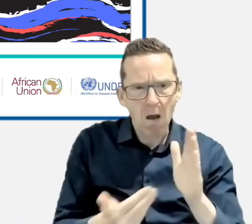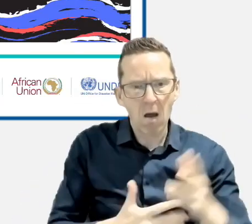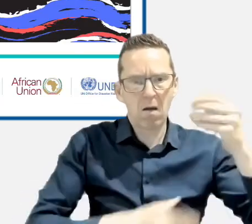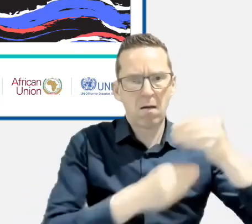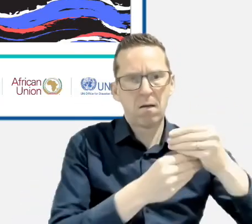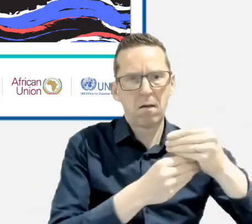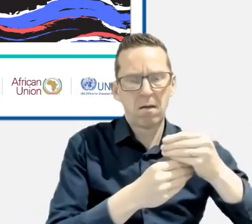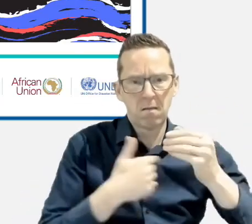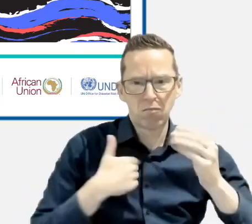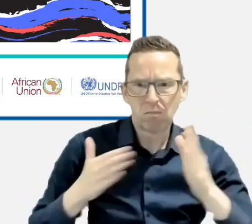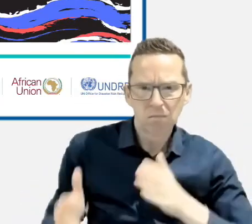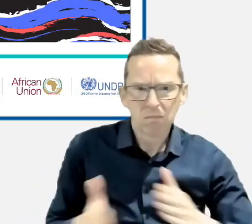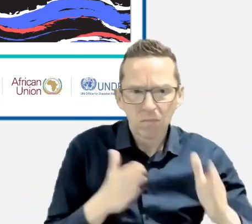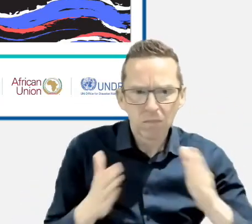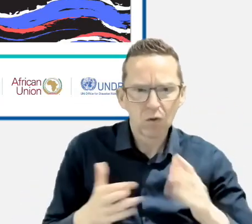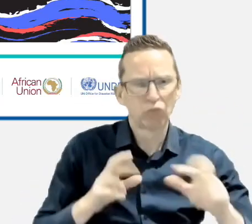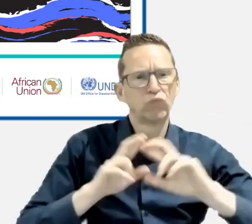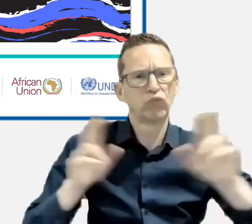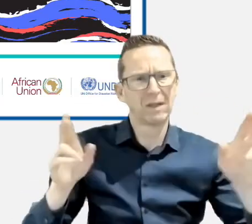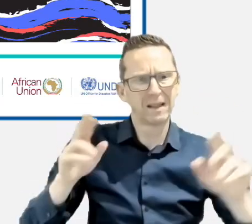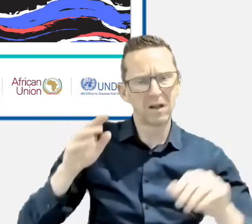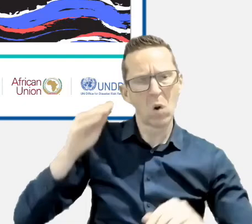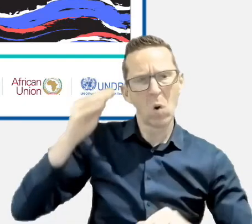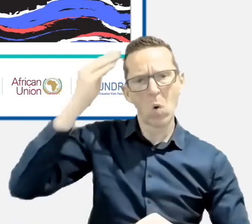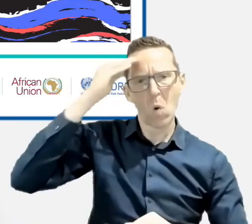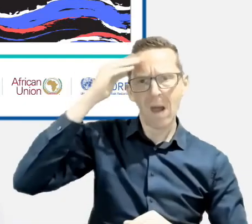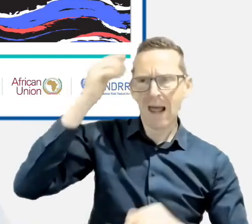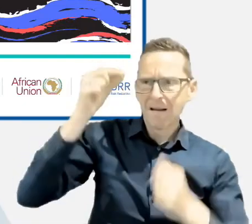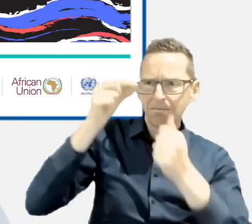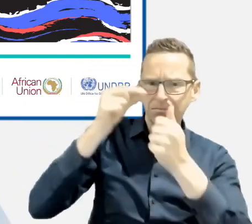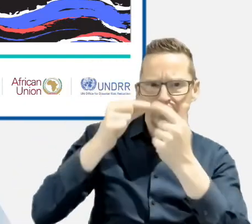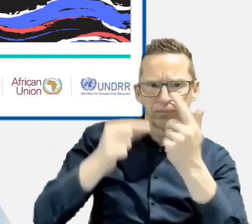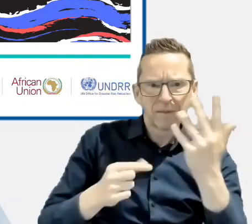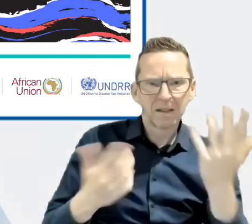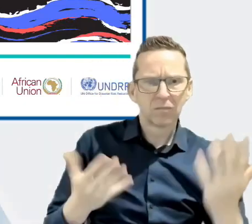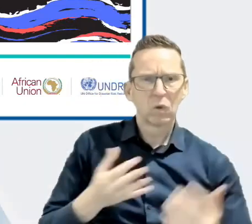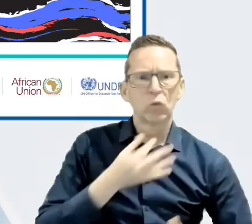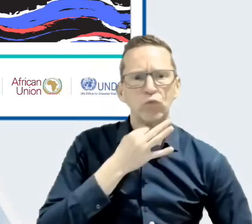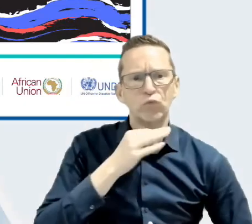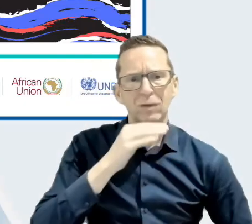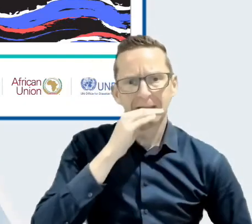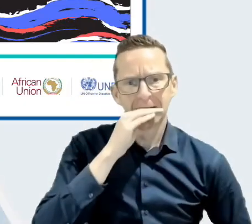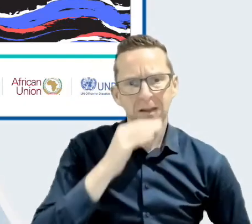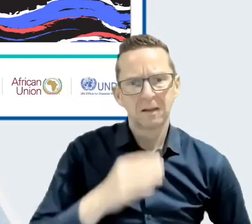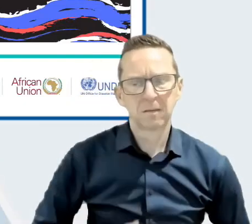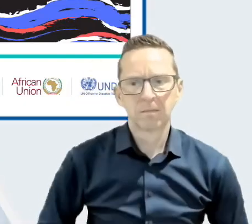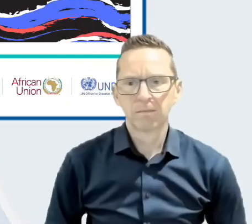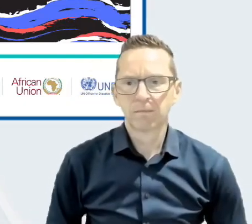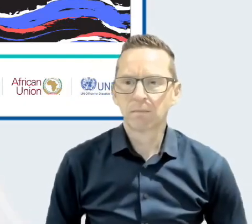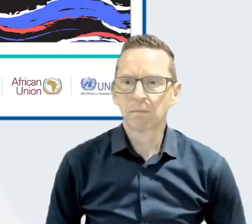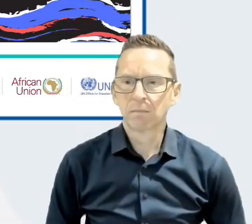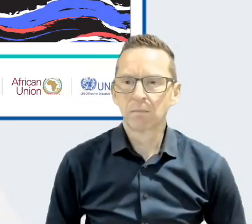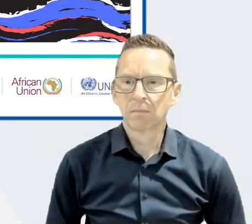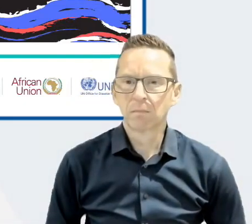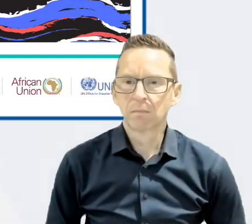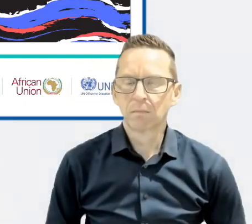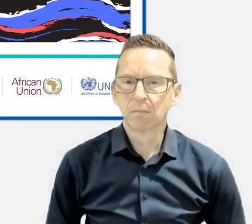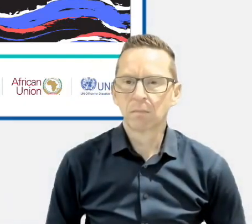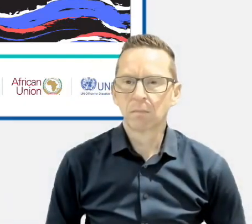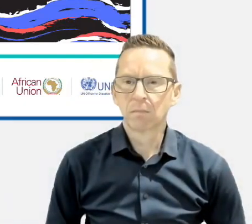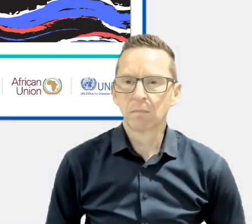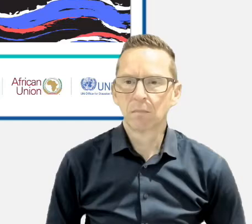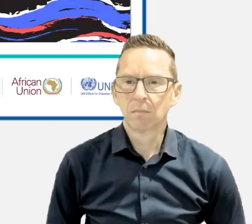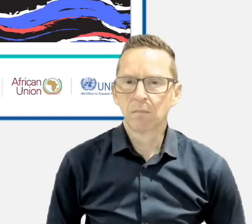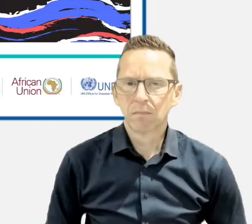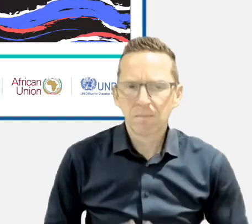elements of risk. A targeted, almost surgical approach to finding the tipping points in the system and intervening